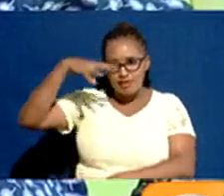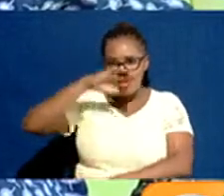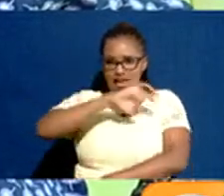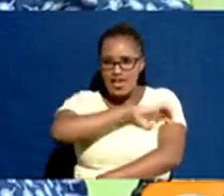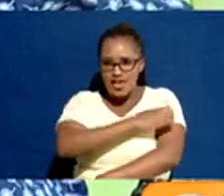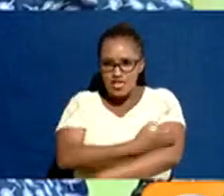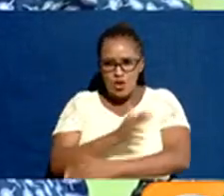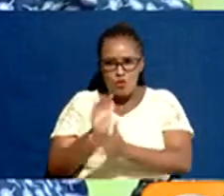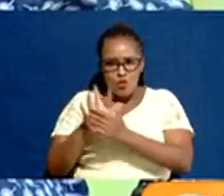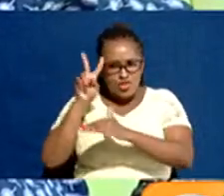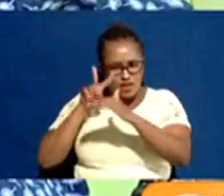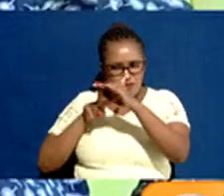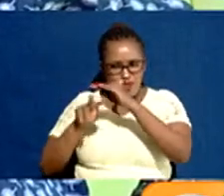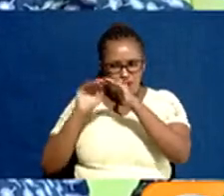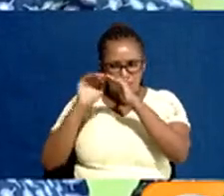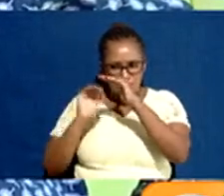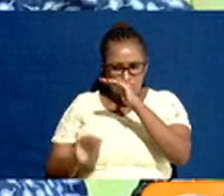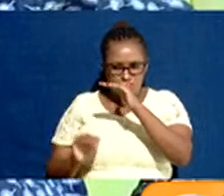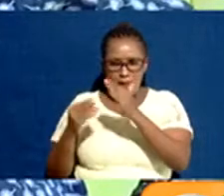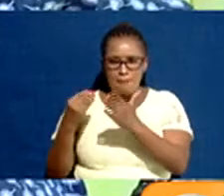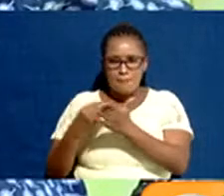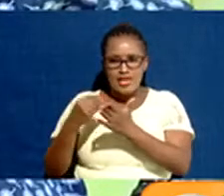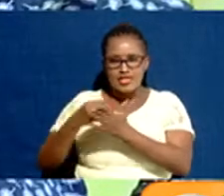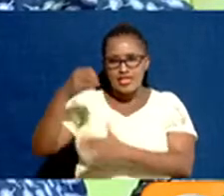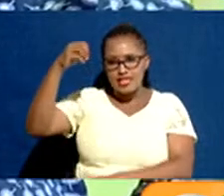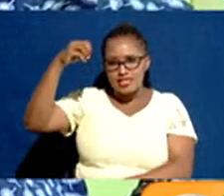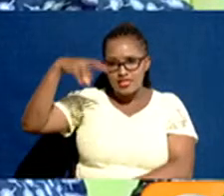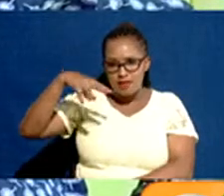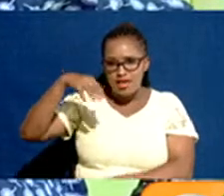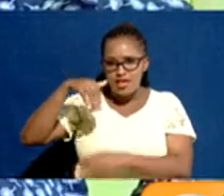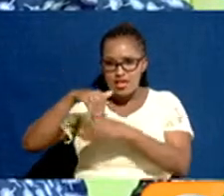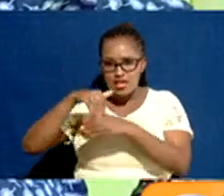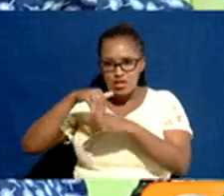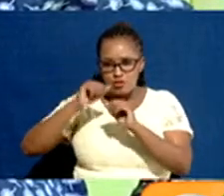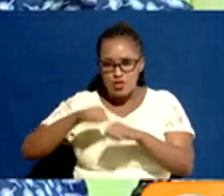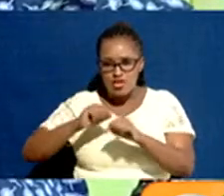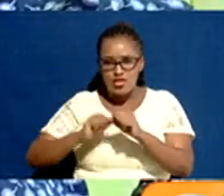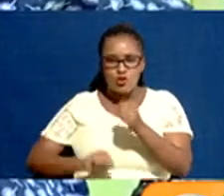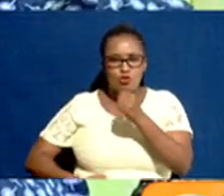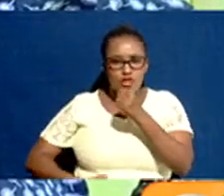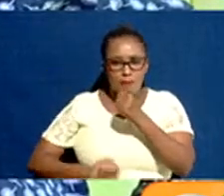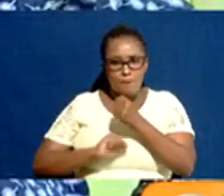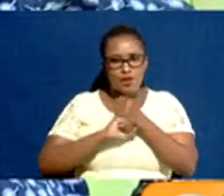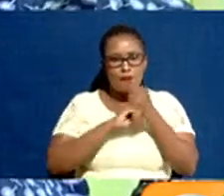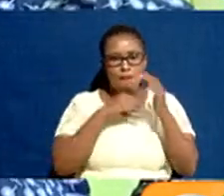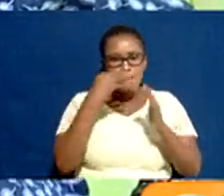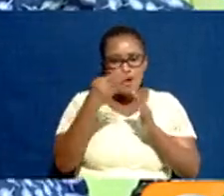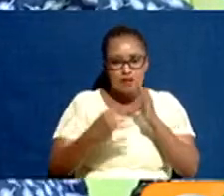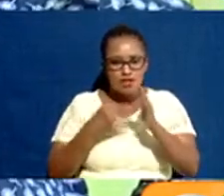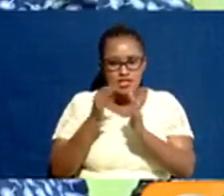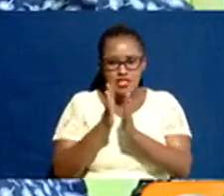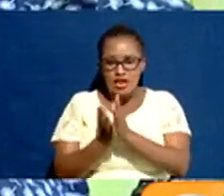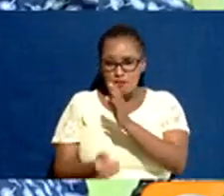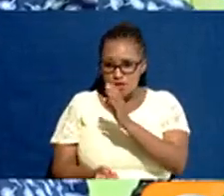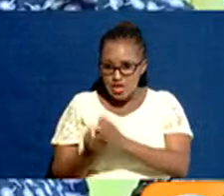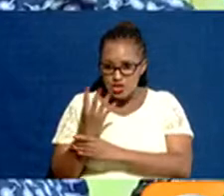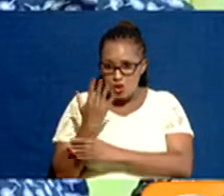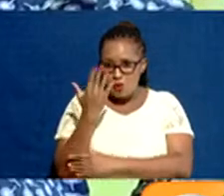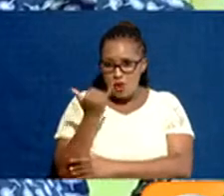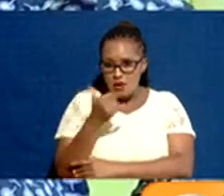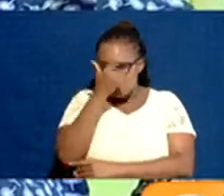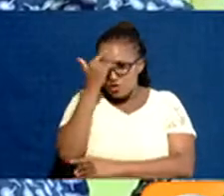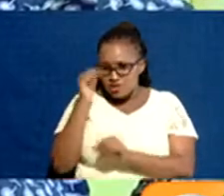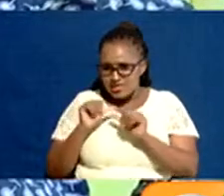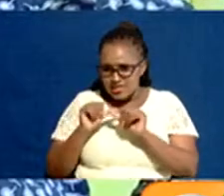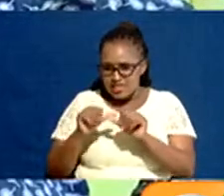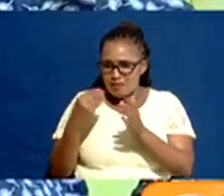of bringing the cost of power down to boost manufacturing and production. Because as long as the cost